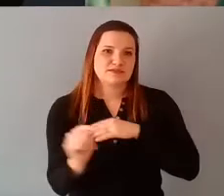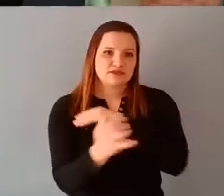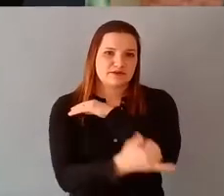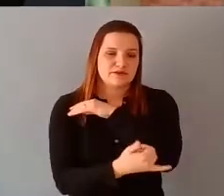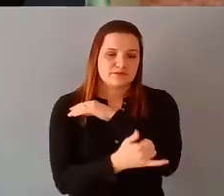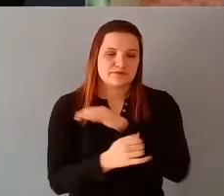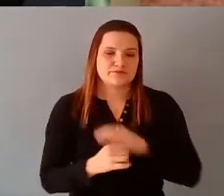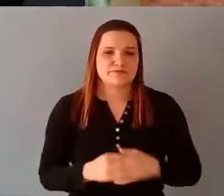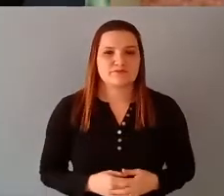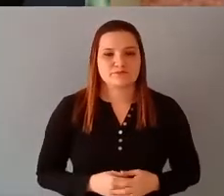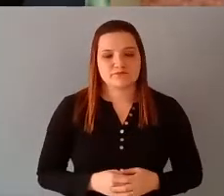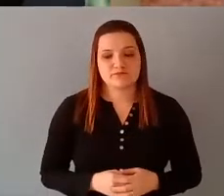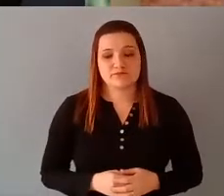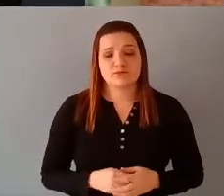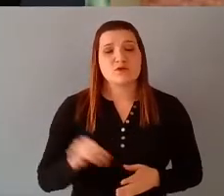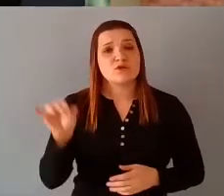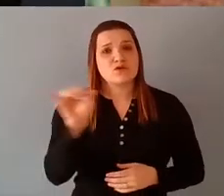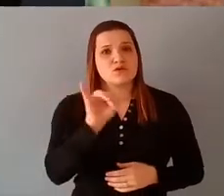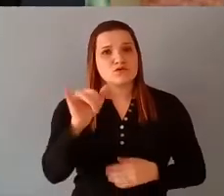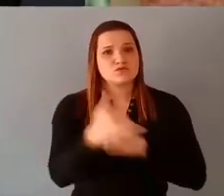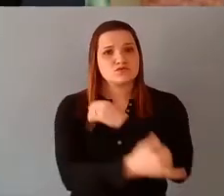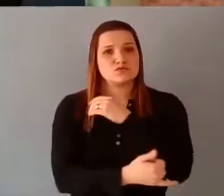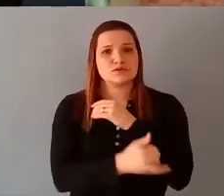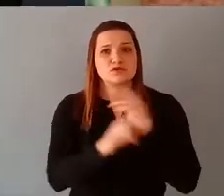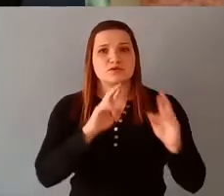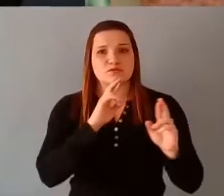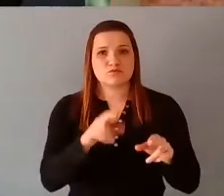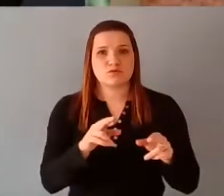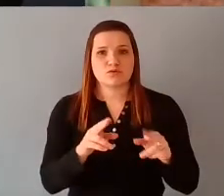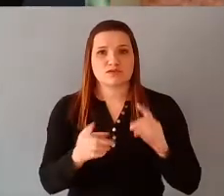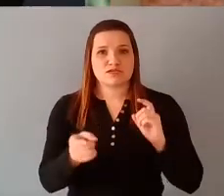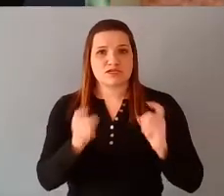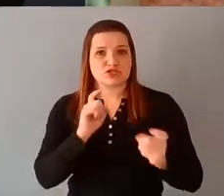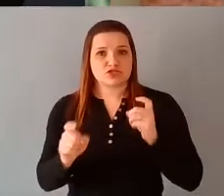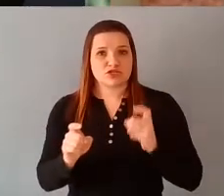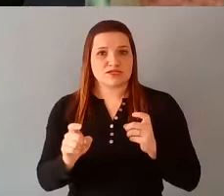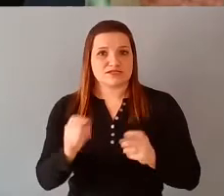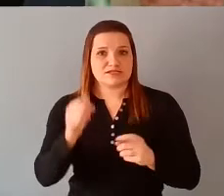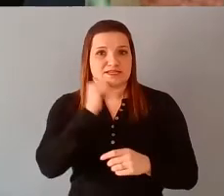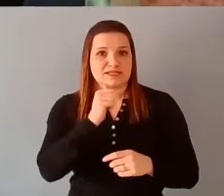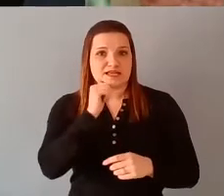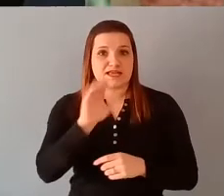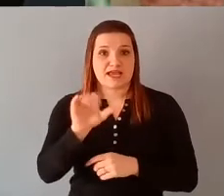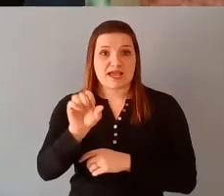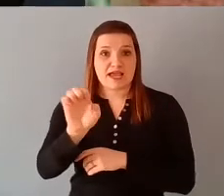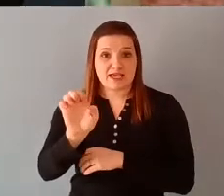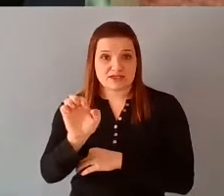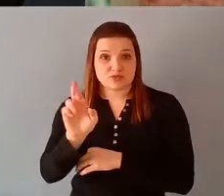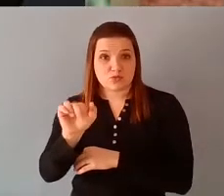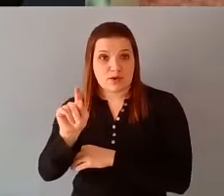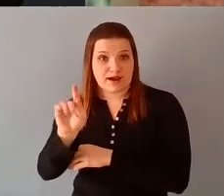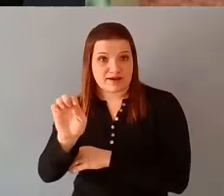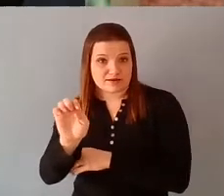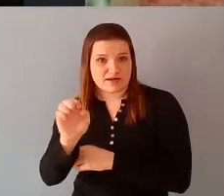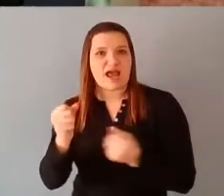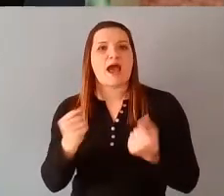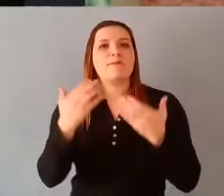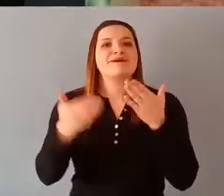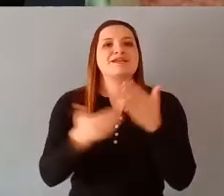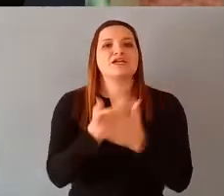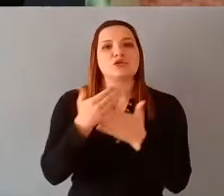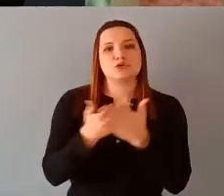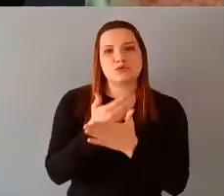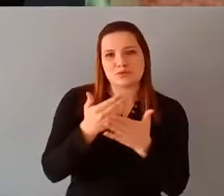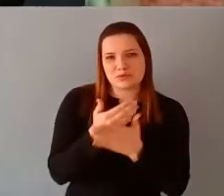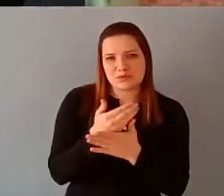Also, the county reports the adjusted daily new case rate, meaning how many new daily cases of COVID